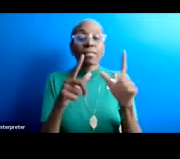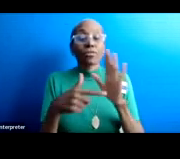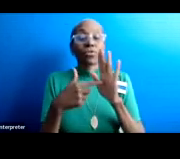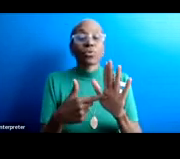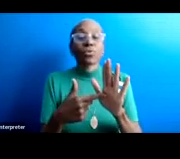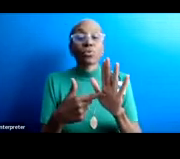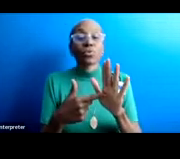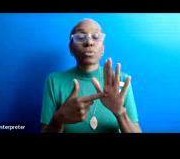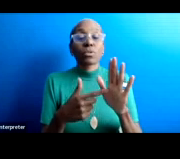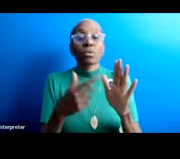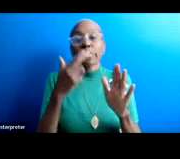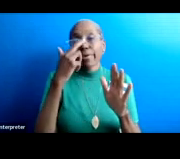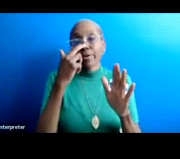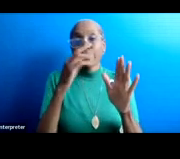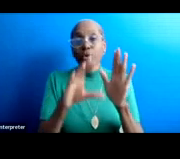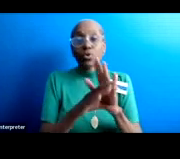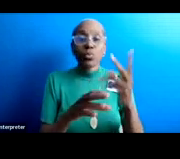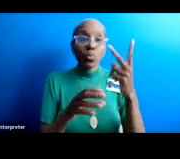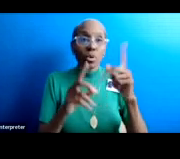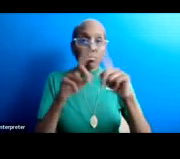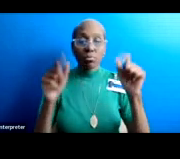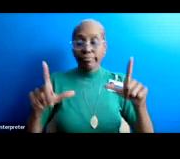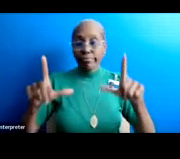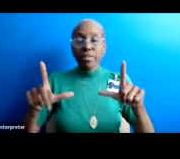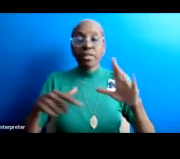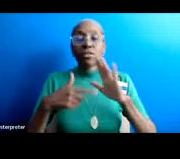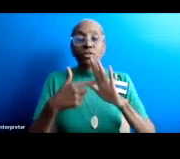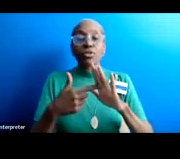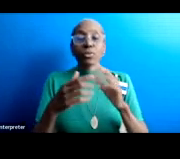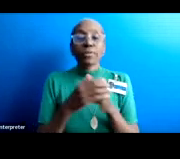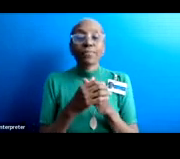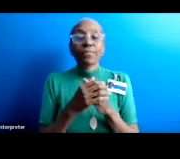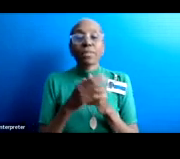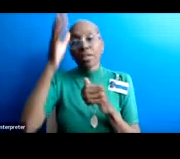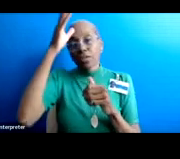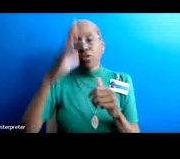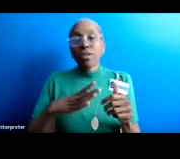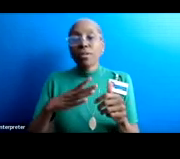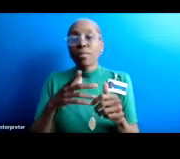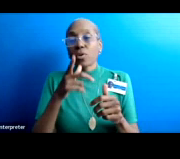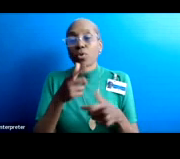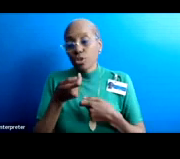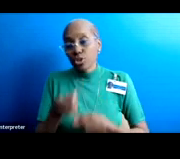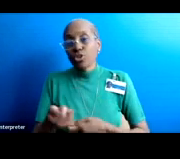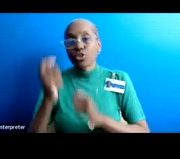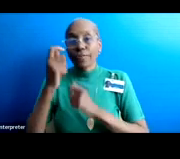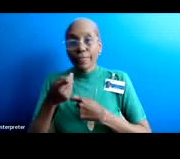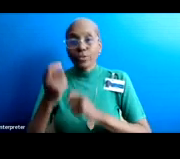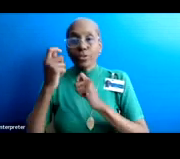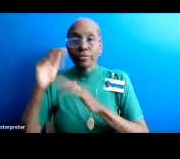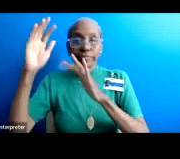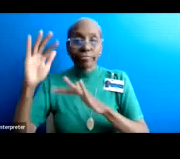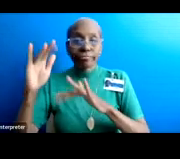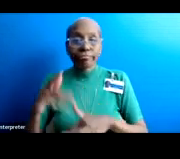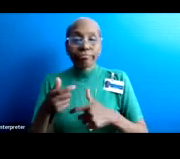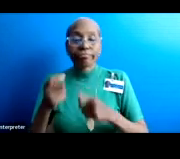shows one of those cartoons, a single panel, and it shows a gentleman shoveling snow off of